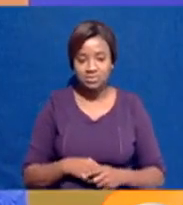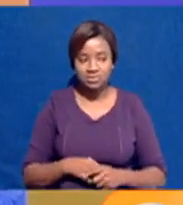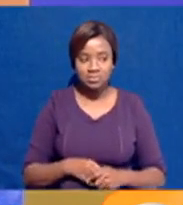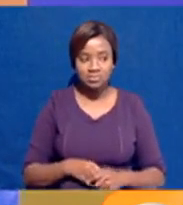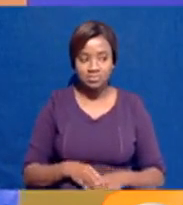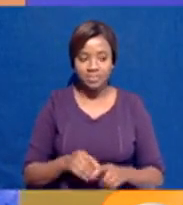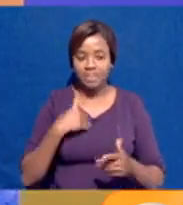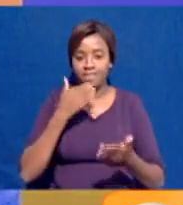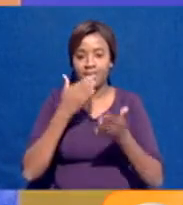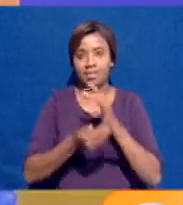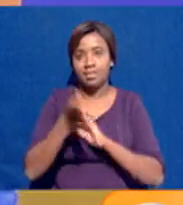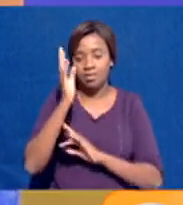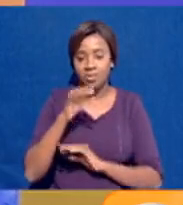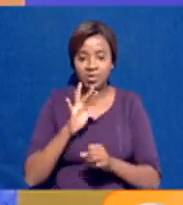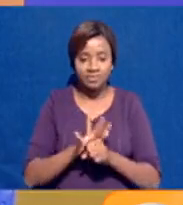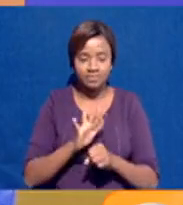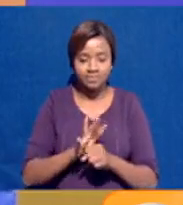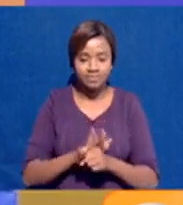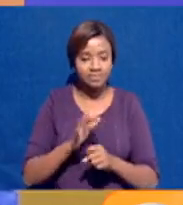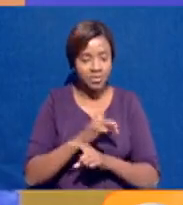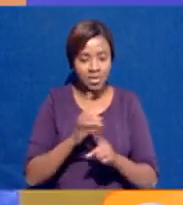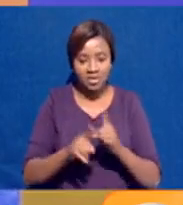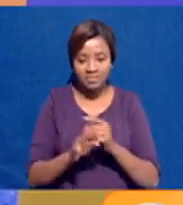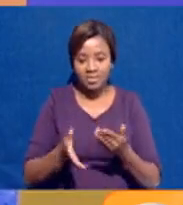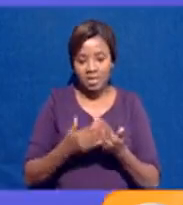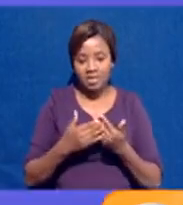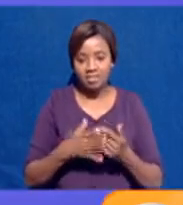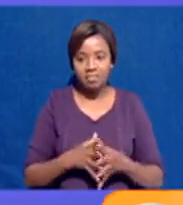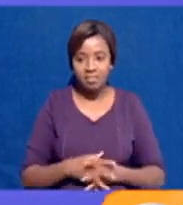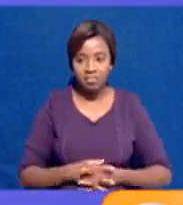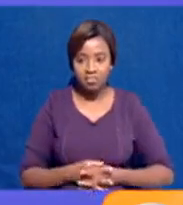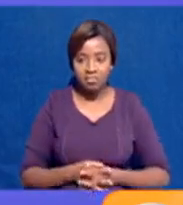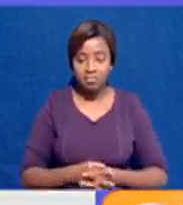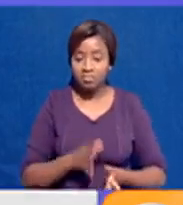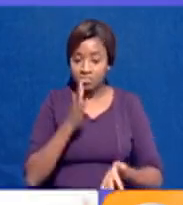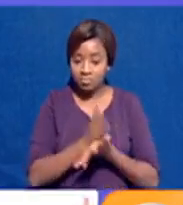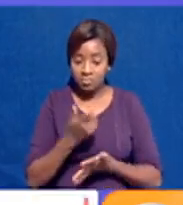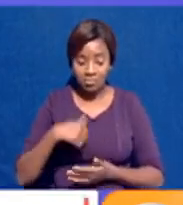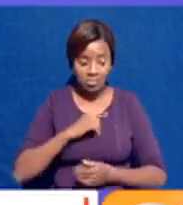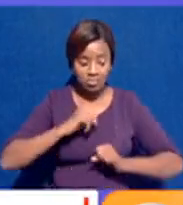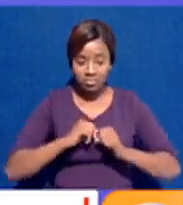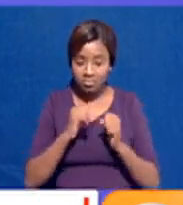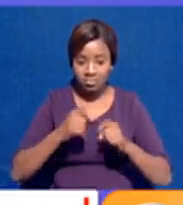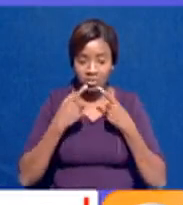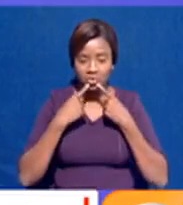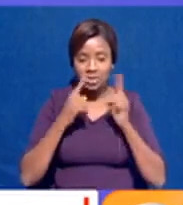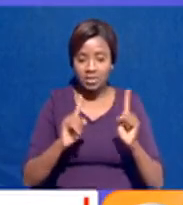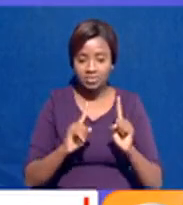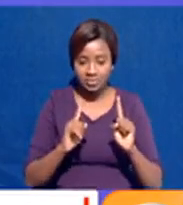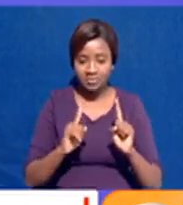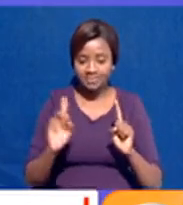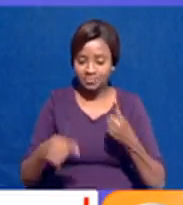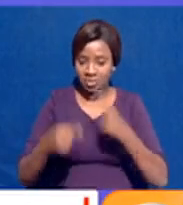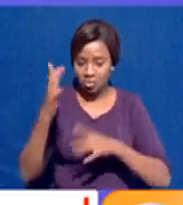na nimeshukuru Mungu sana. Kwa yale yote amenitendea. We are very happy to unveil our first winner of Kaende